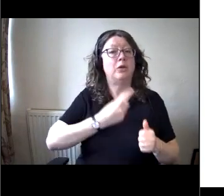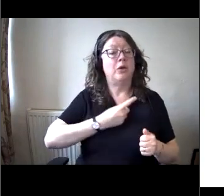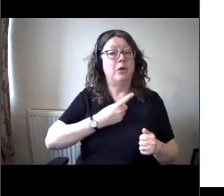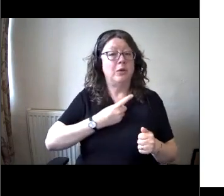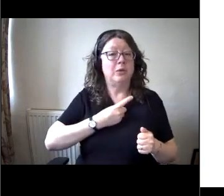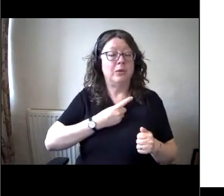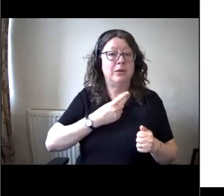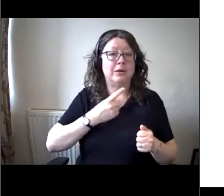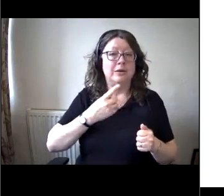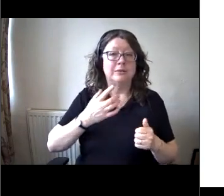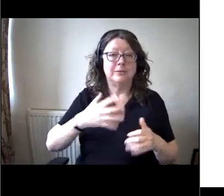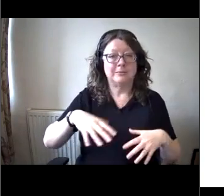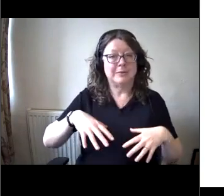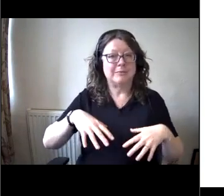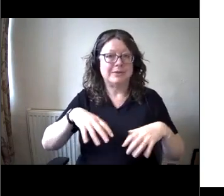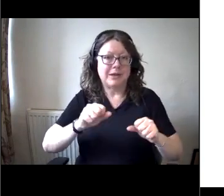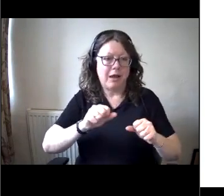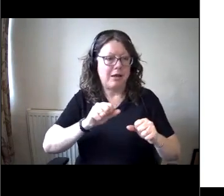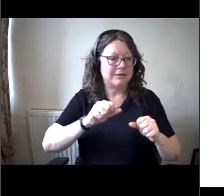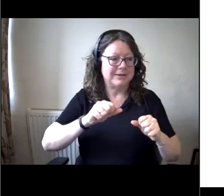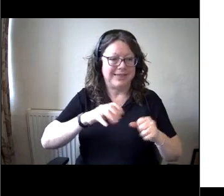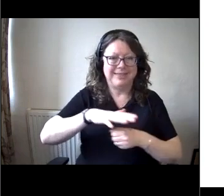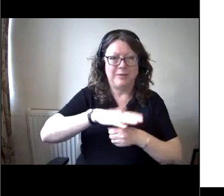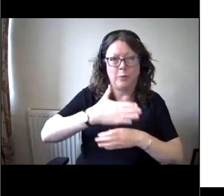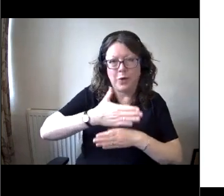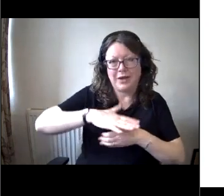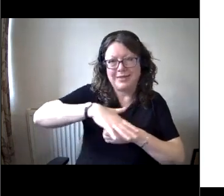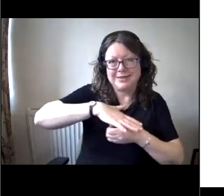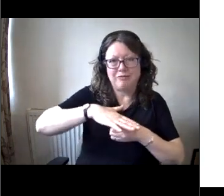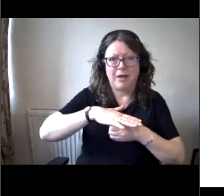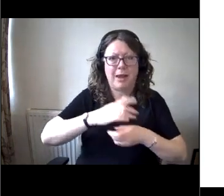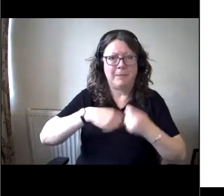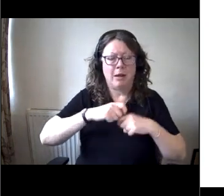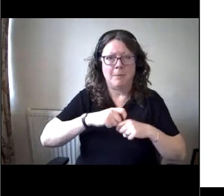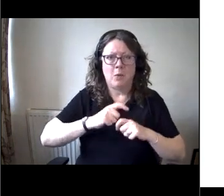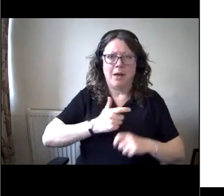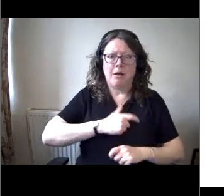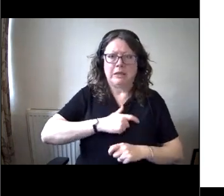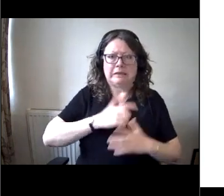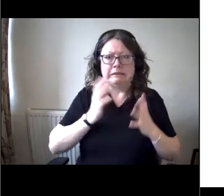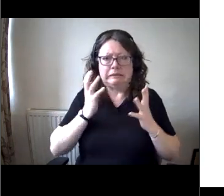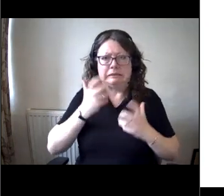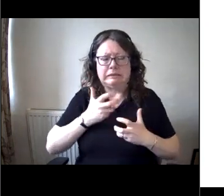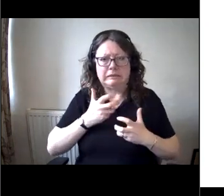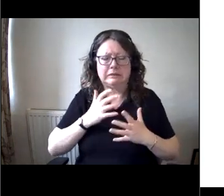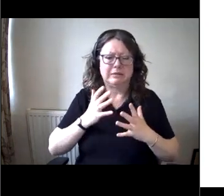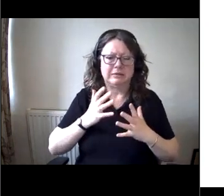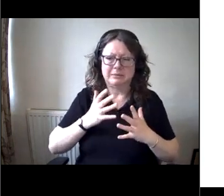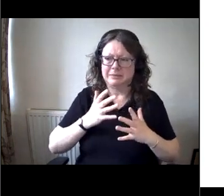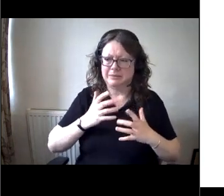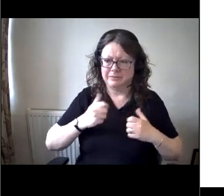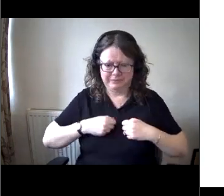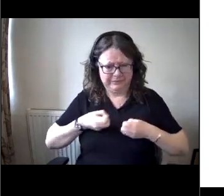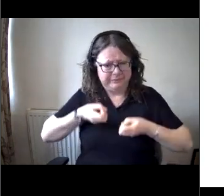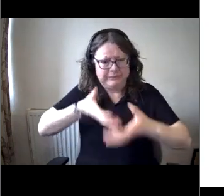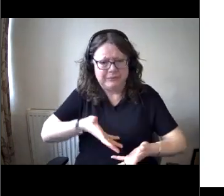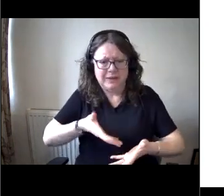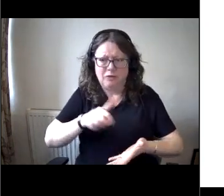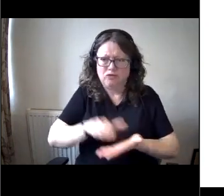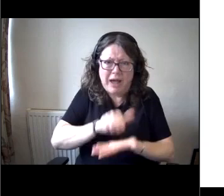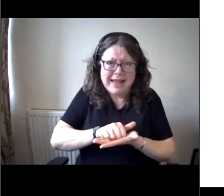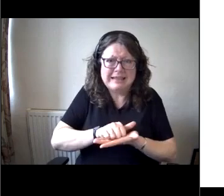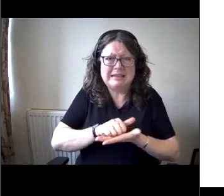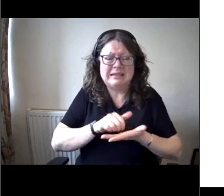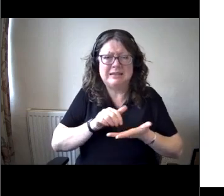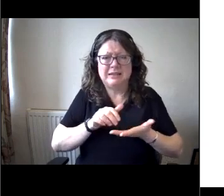of thinking, it was really anxiety provoking. I was worrying, you know, is this thing that I'm doing, is